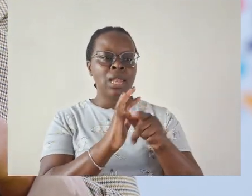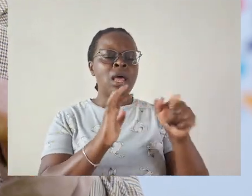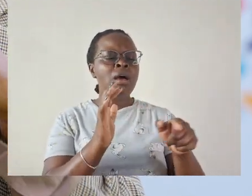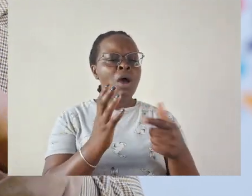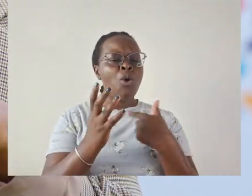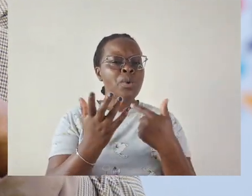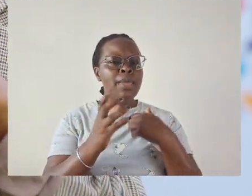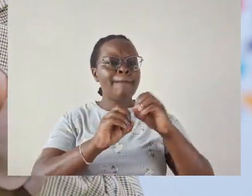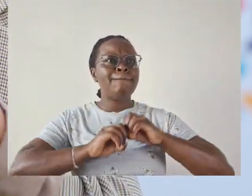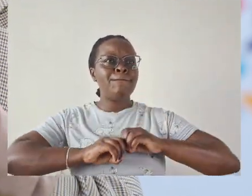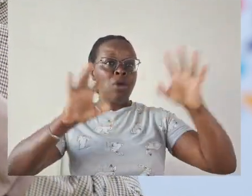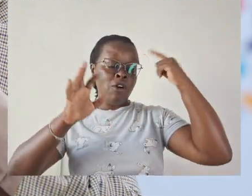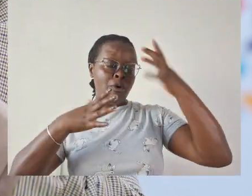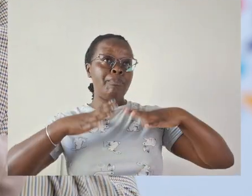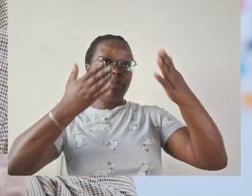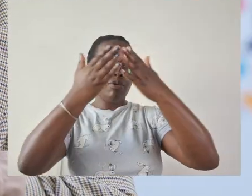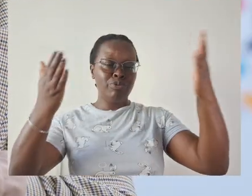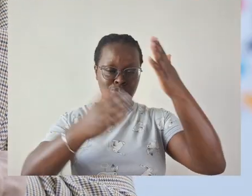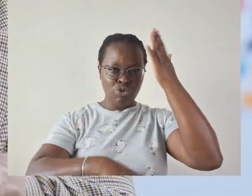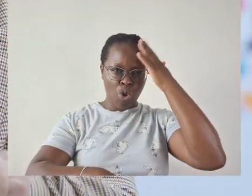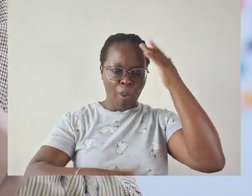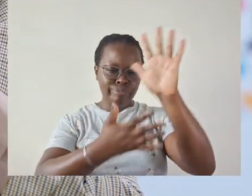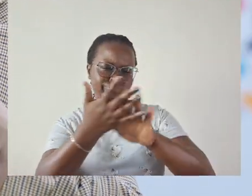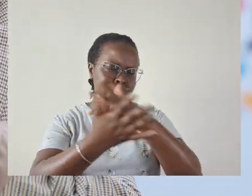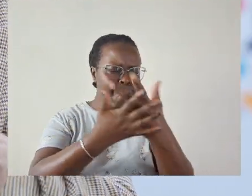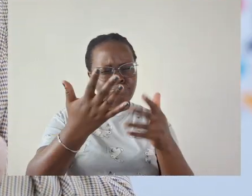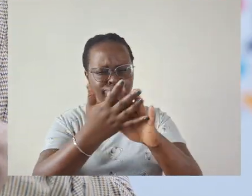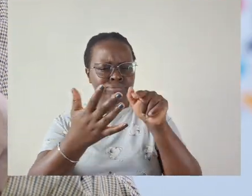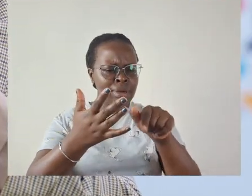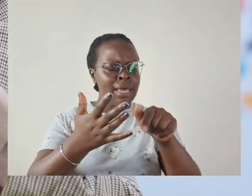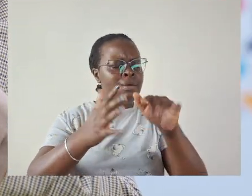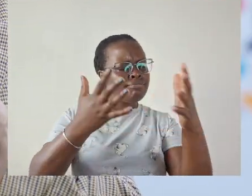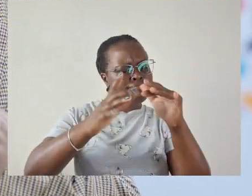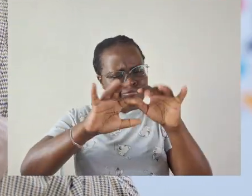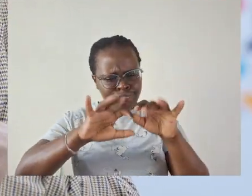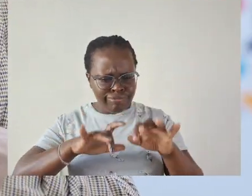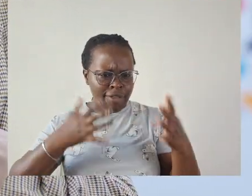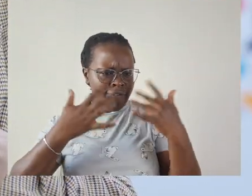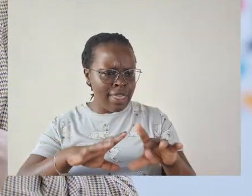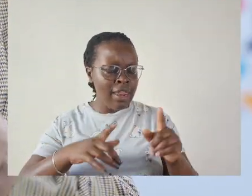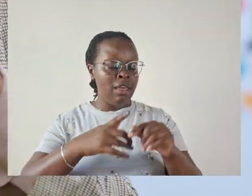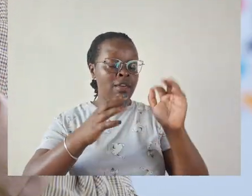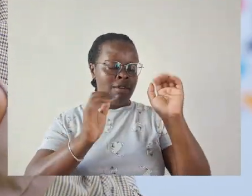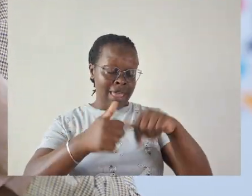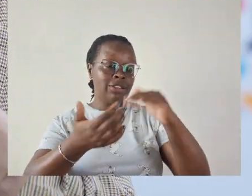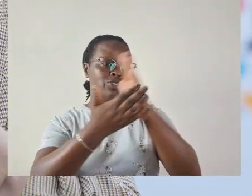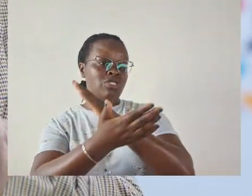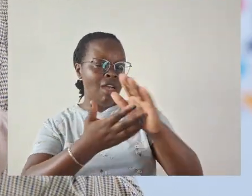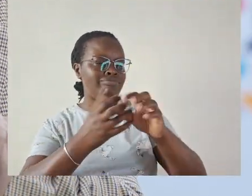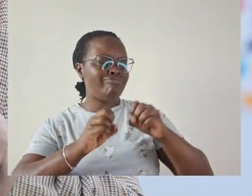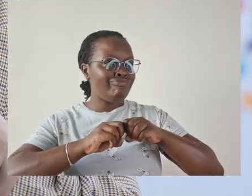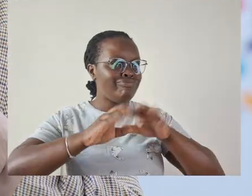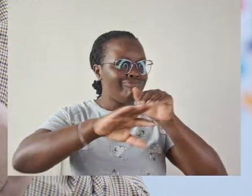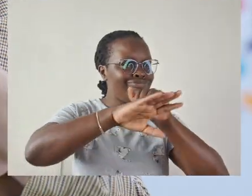children want to be included in EdTech. Okay, and this document is going to be submitted to the ministries, ICT,